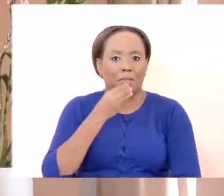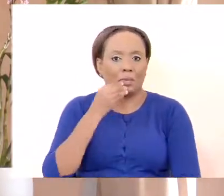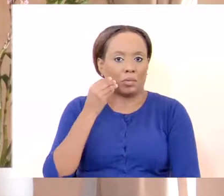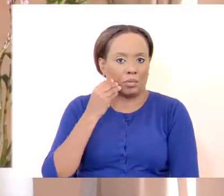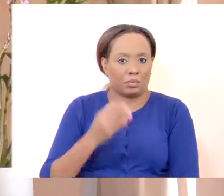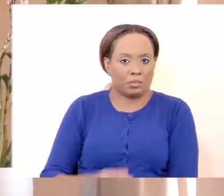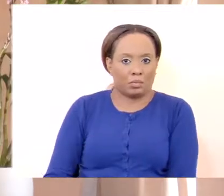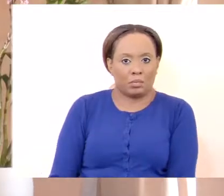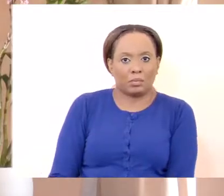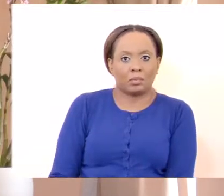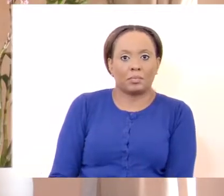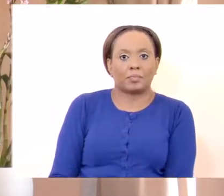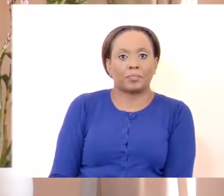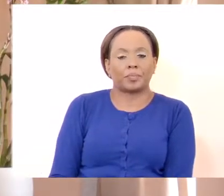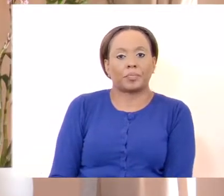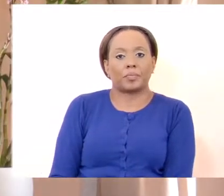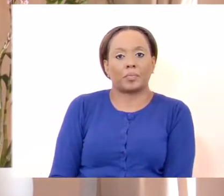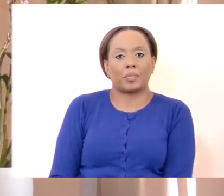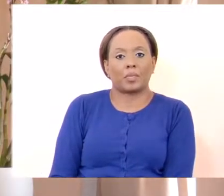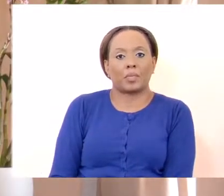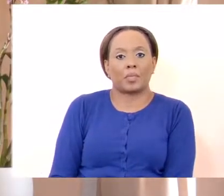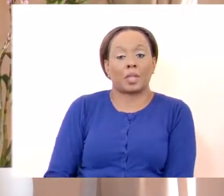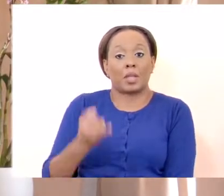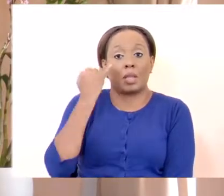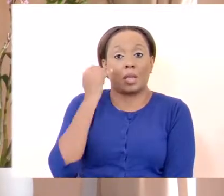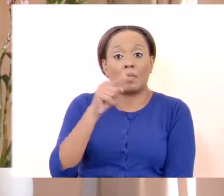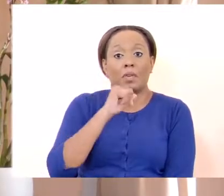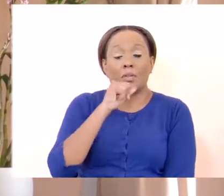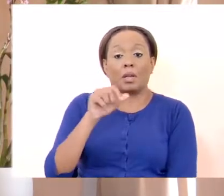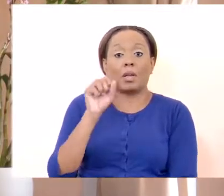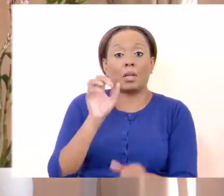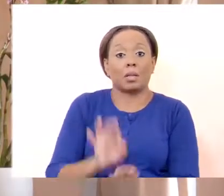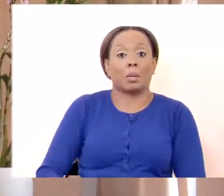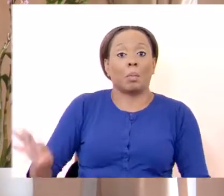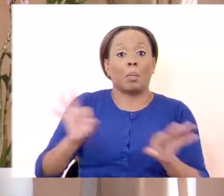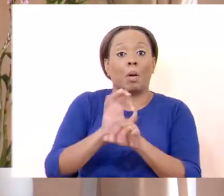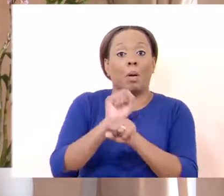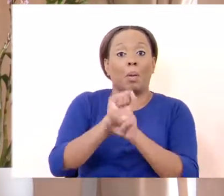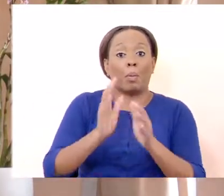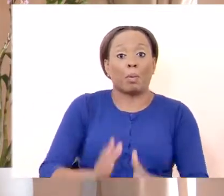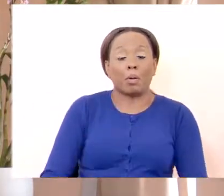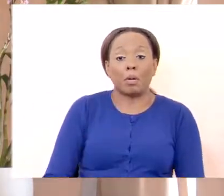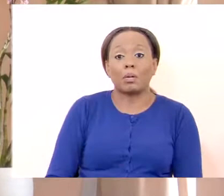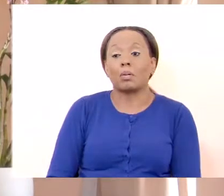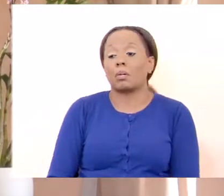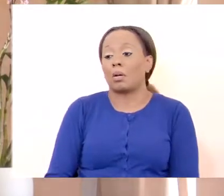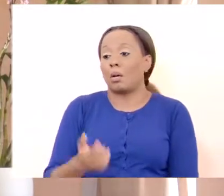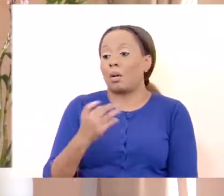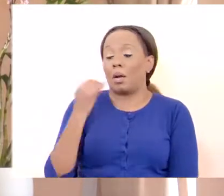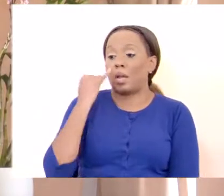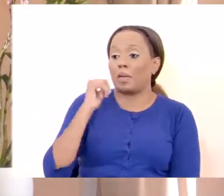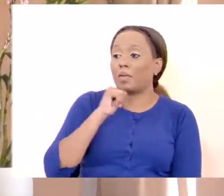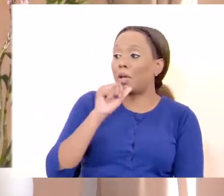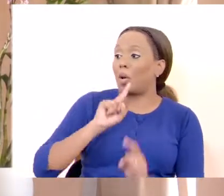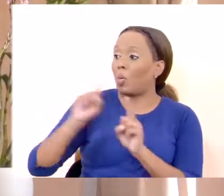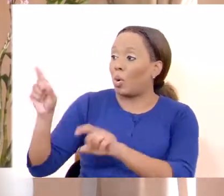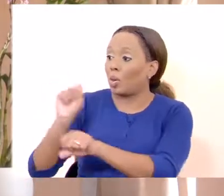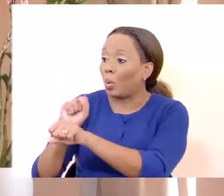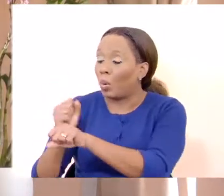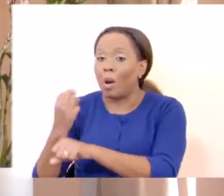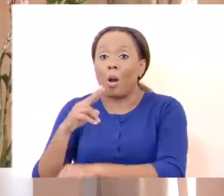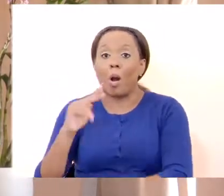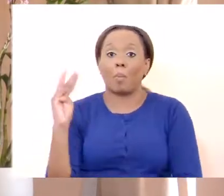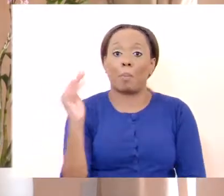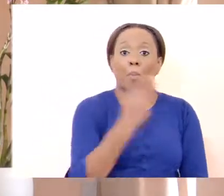put, if you are not an essential worker, going to work or coming from work, if you do not have a